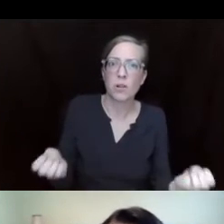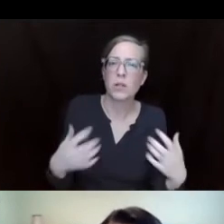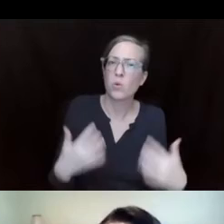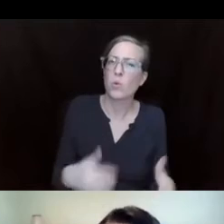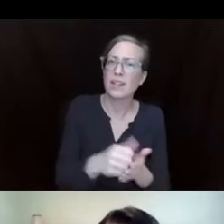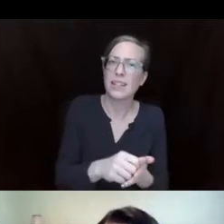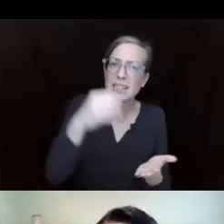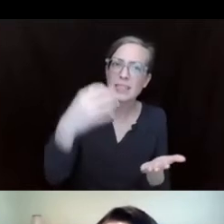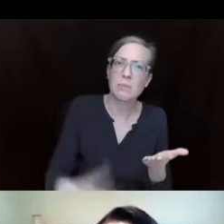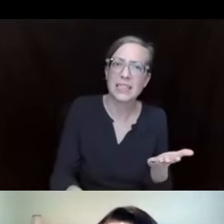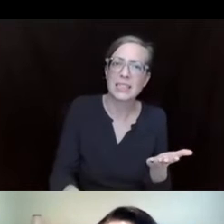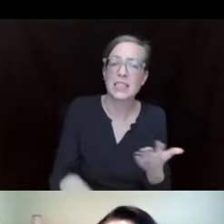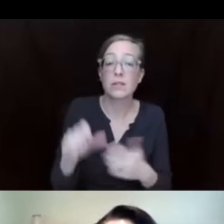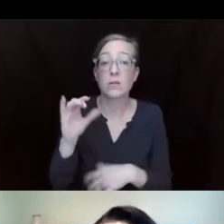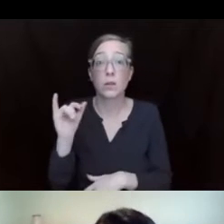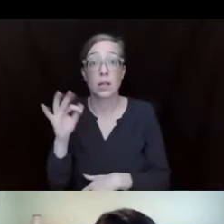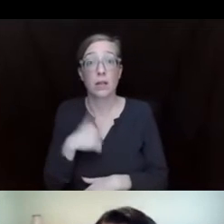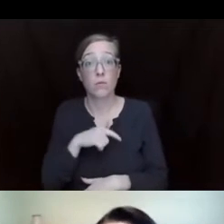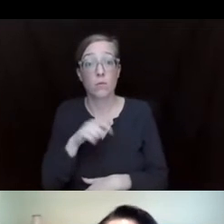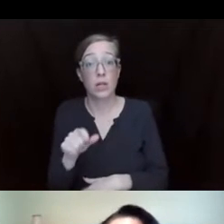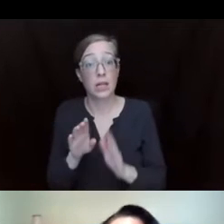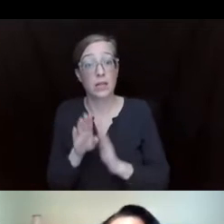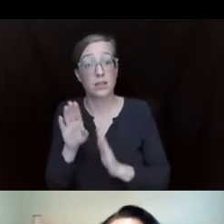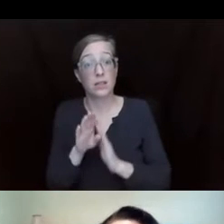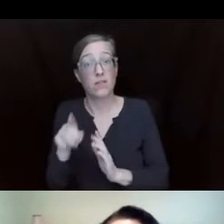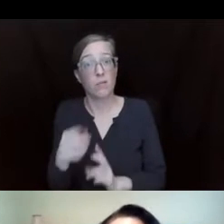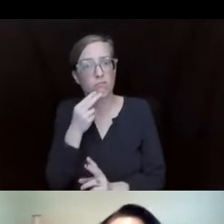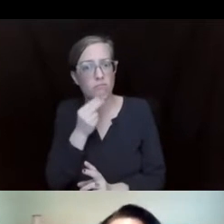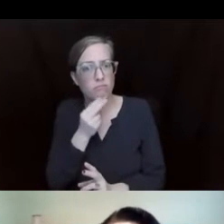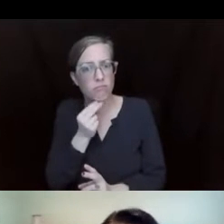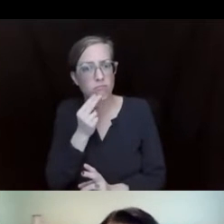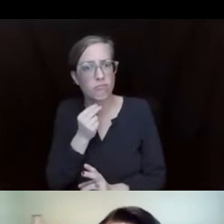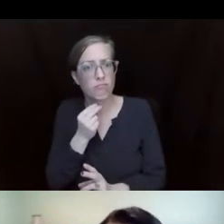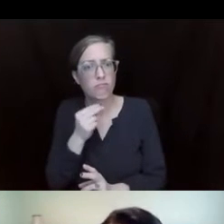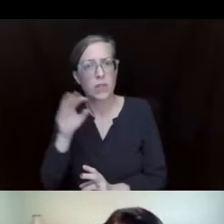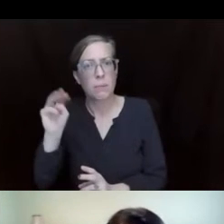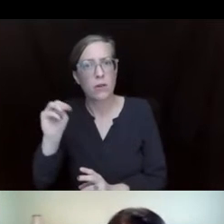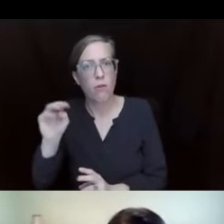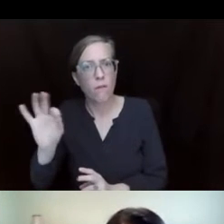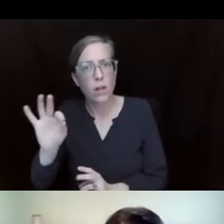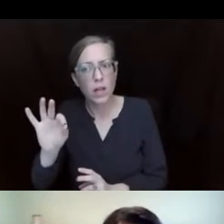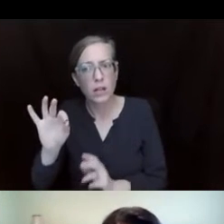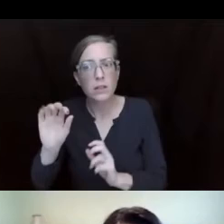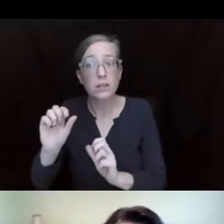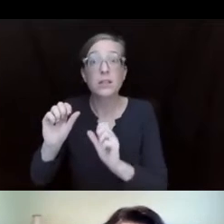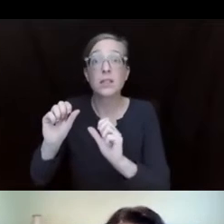point of care devices that are at low cost, making healthcare available to